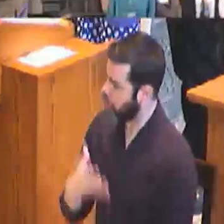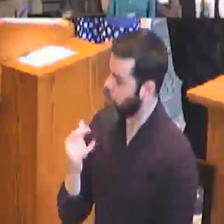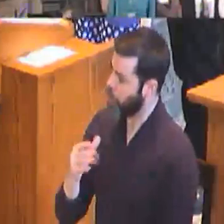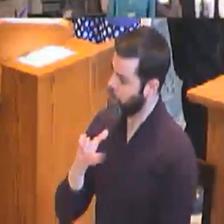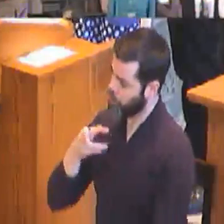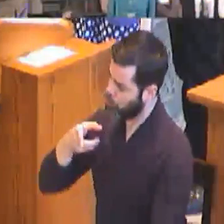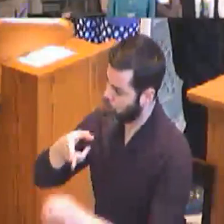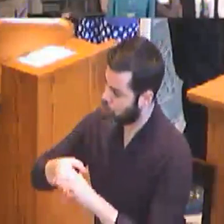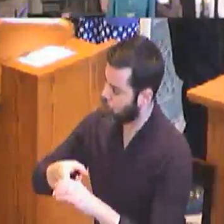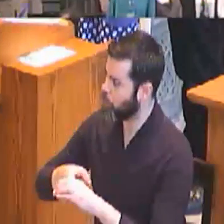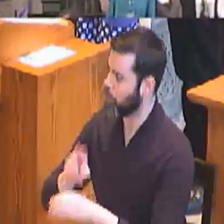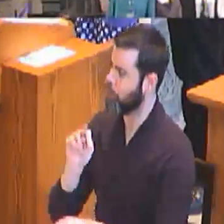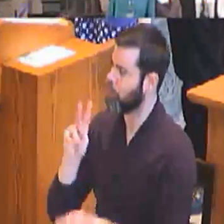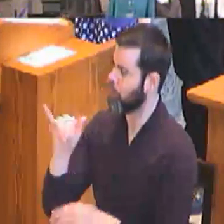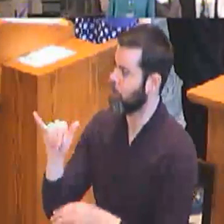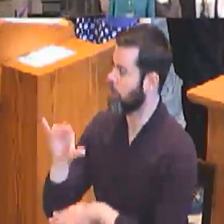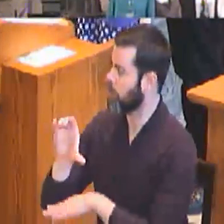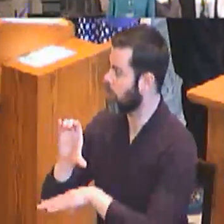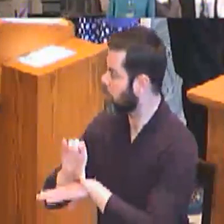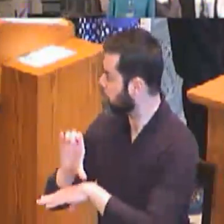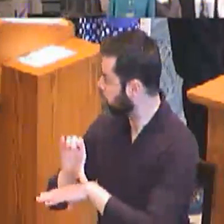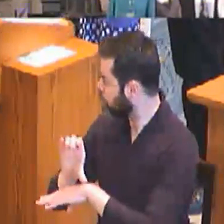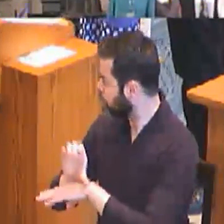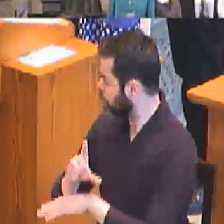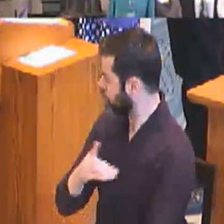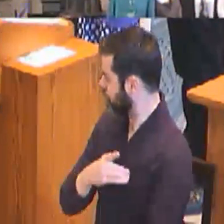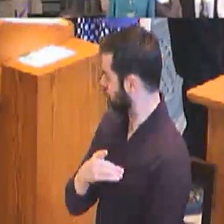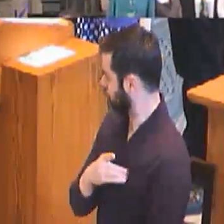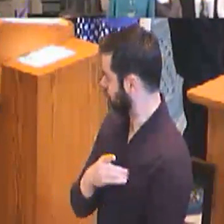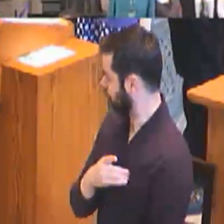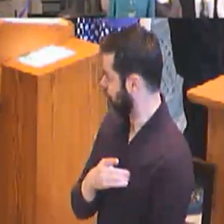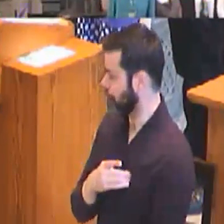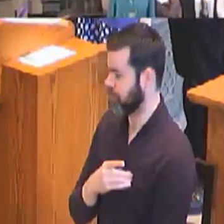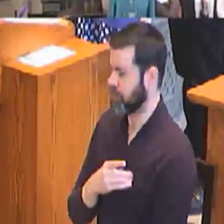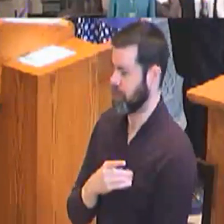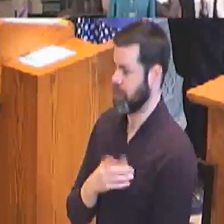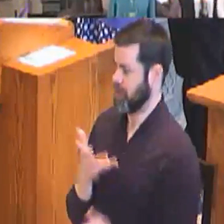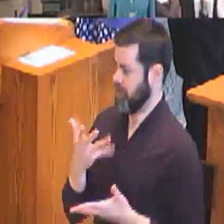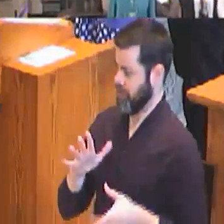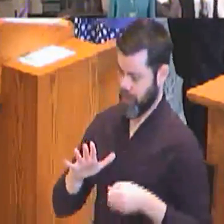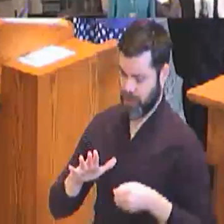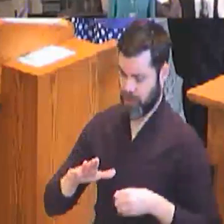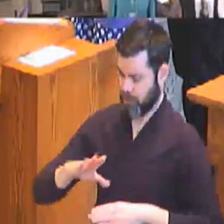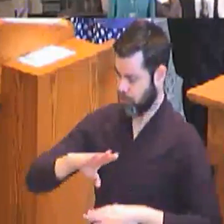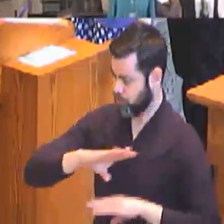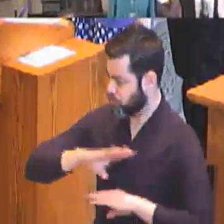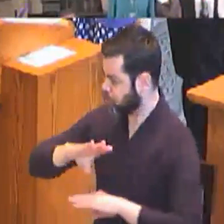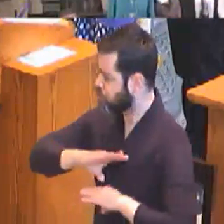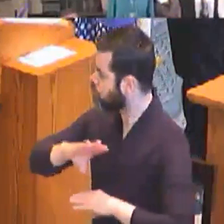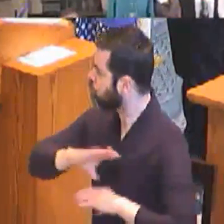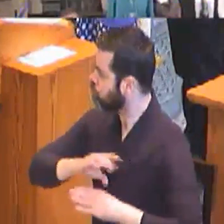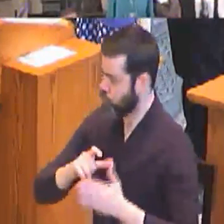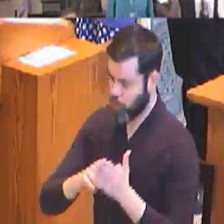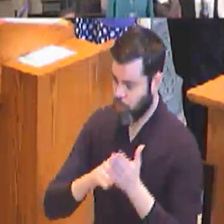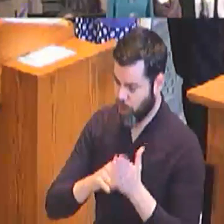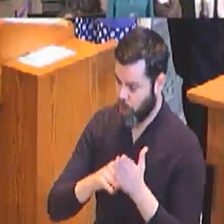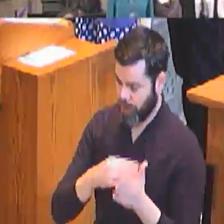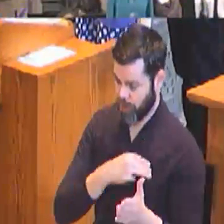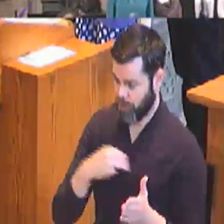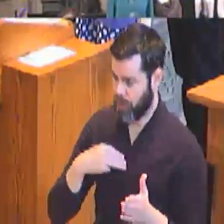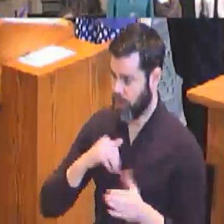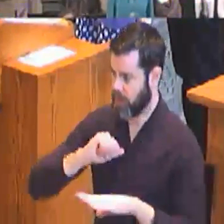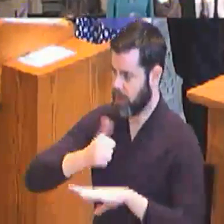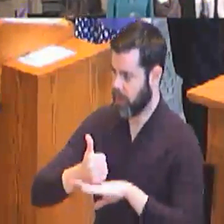membership with Unity Minneapolis. They have fulfilled the requirements for membership as